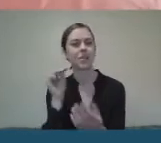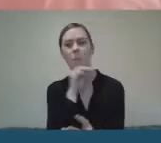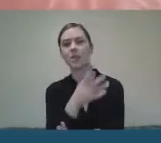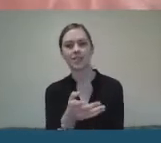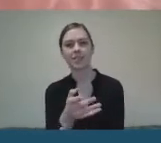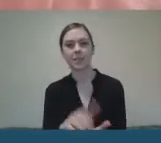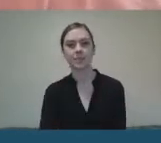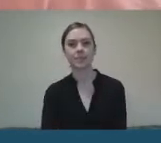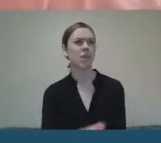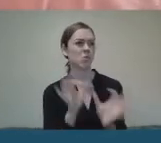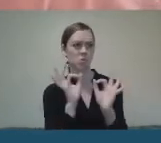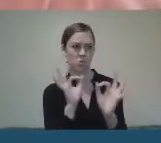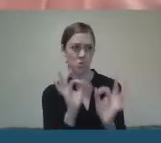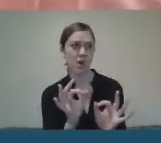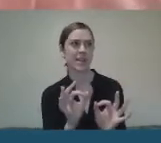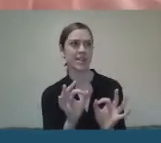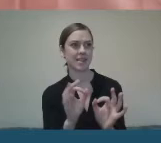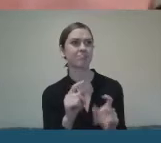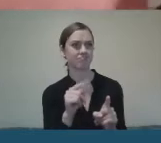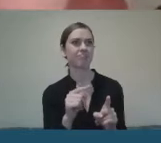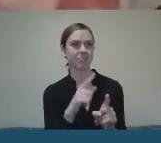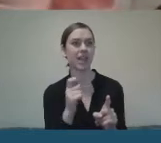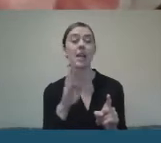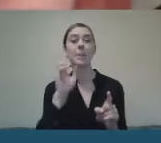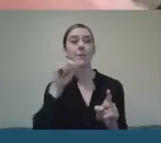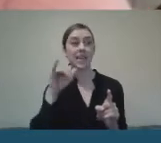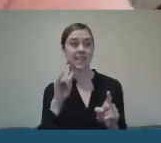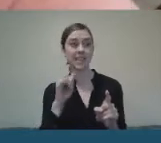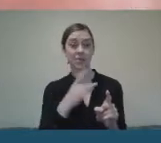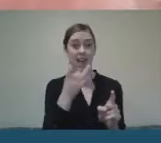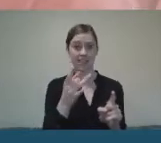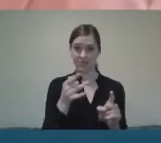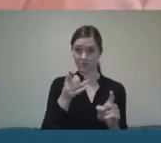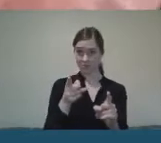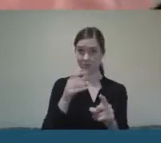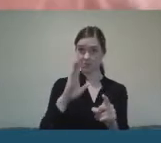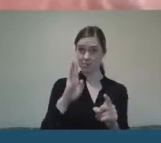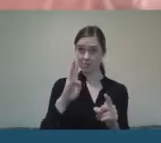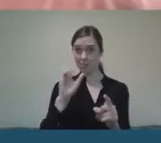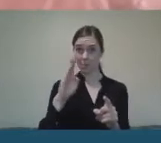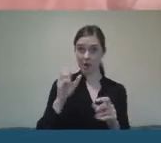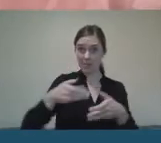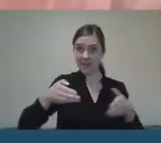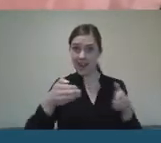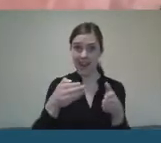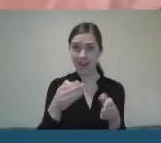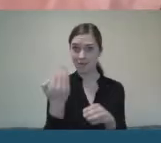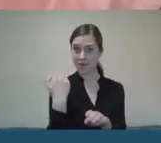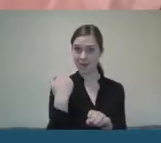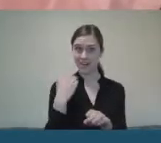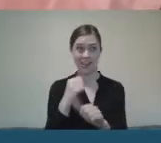brilliant point. Benny, I was going to ask if you've ever been in a bobsleigh. I don't think anything is holding her back. She seems to be doing more than anybody else is.